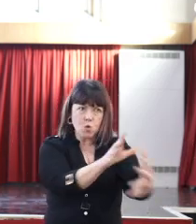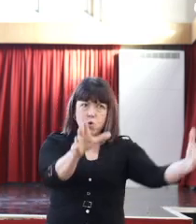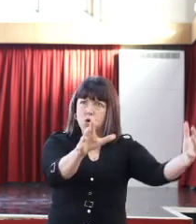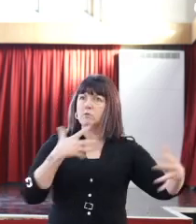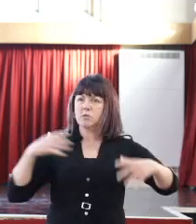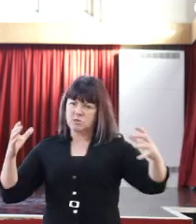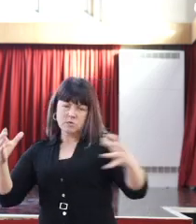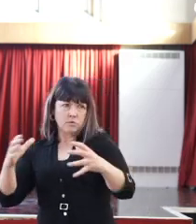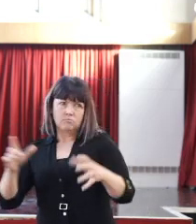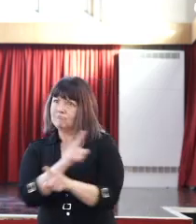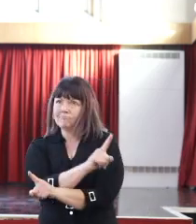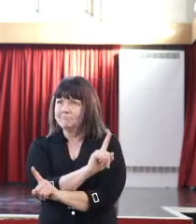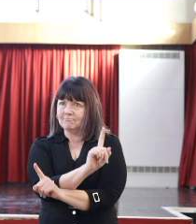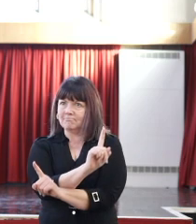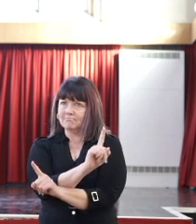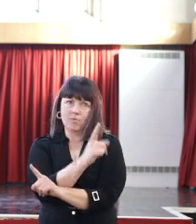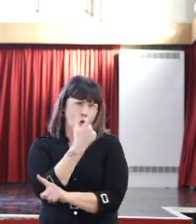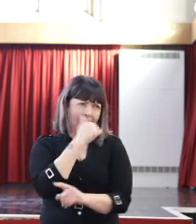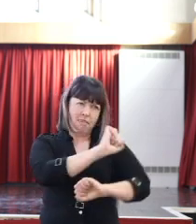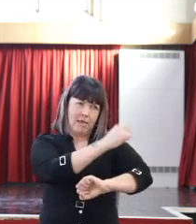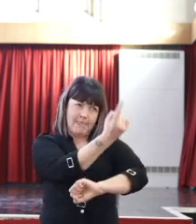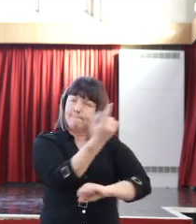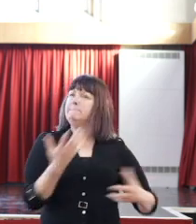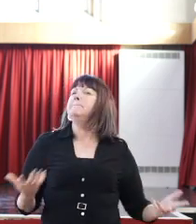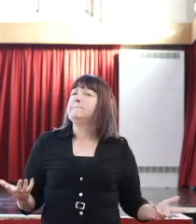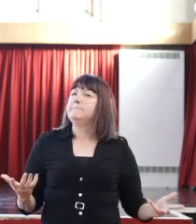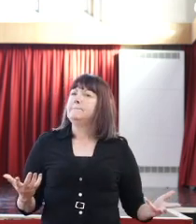the freedom from us all.